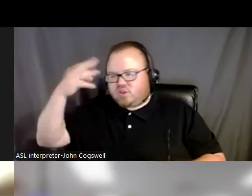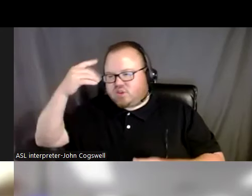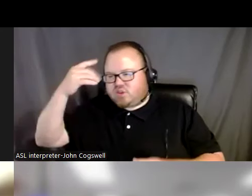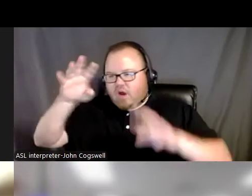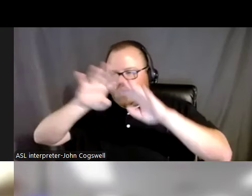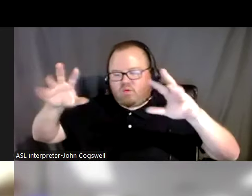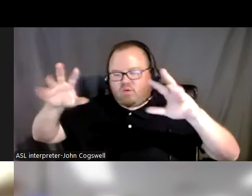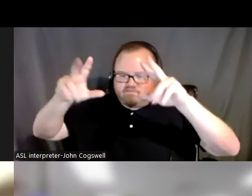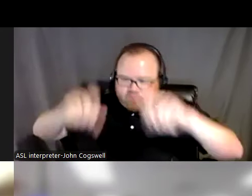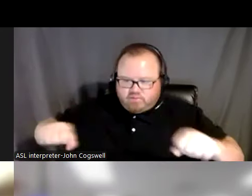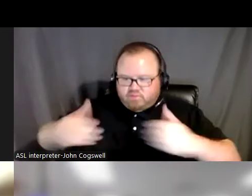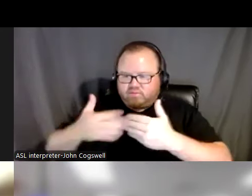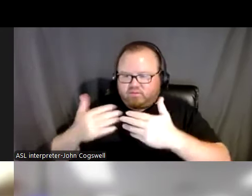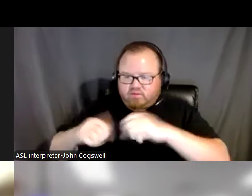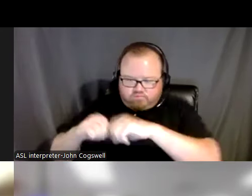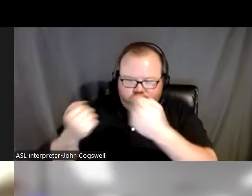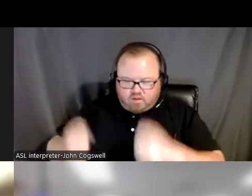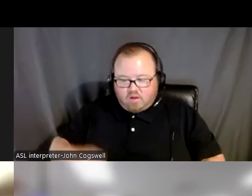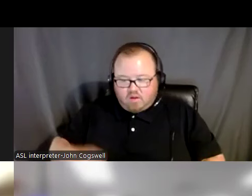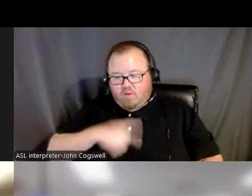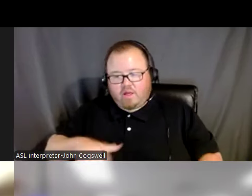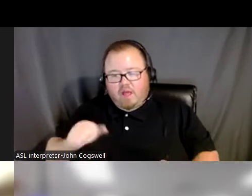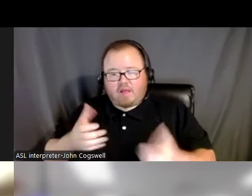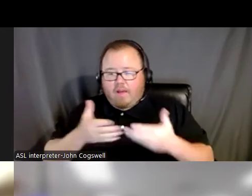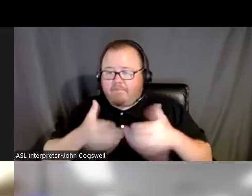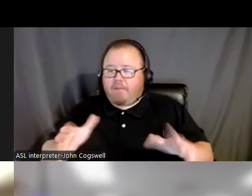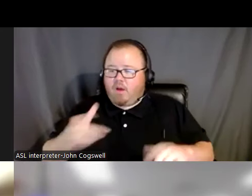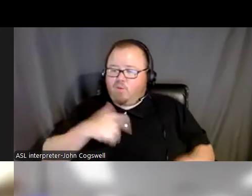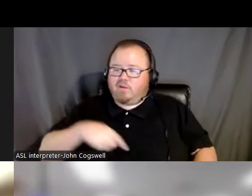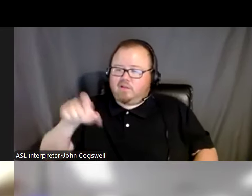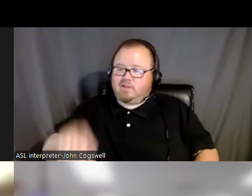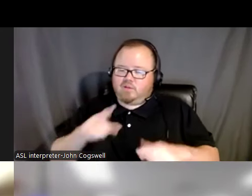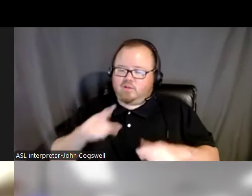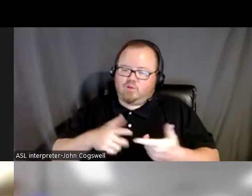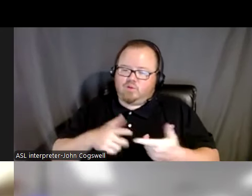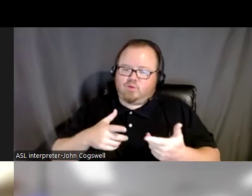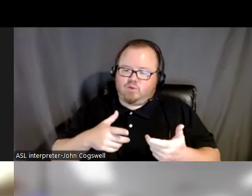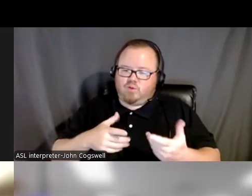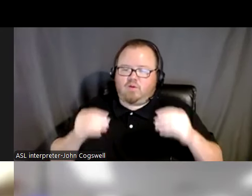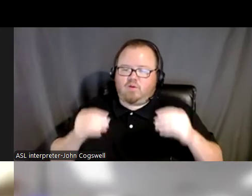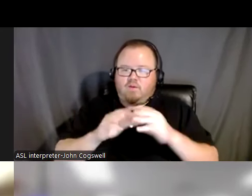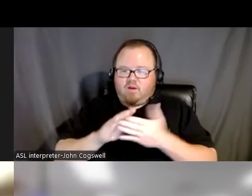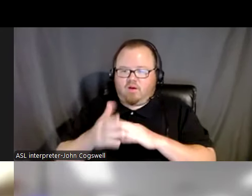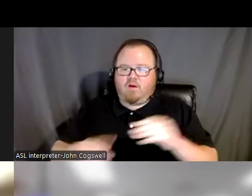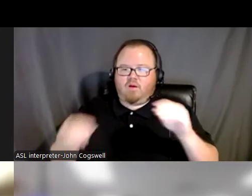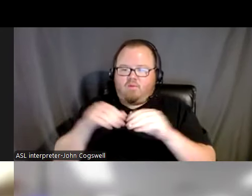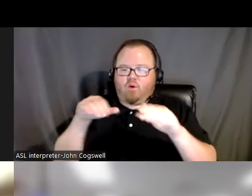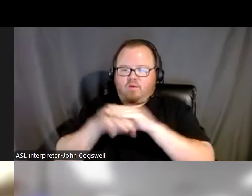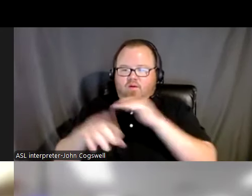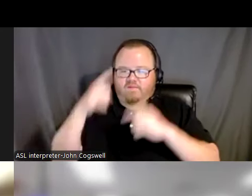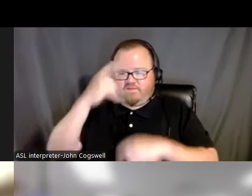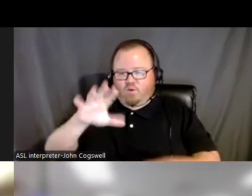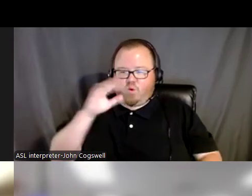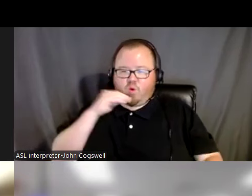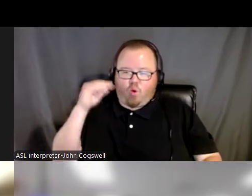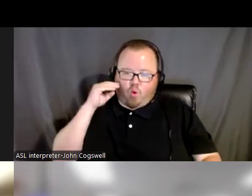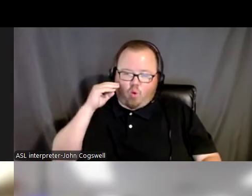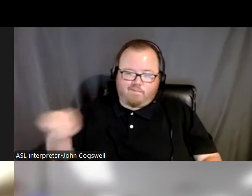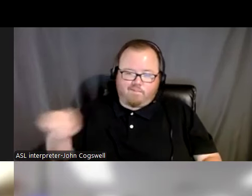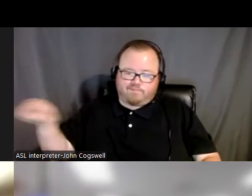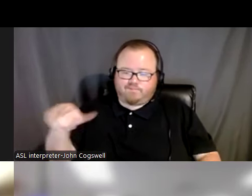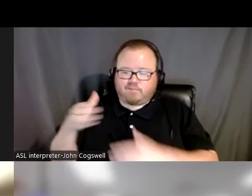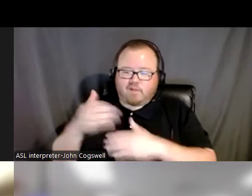I personally think that we as a public need to demand that those things become more accessible for the average home. Just